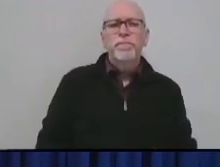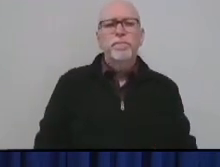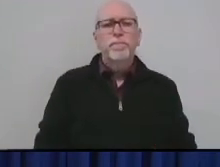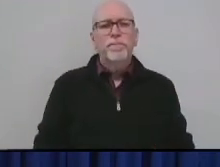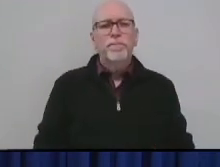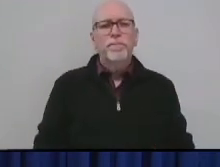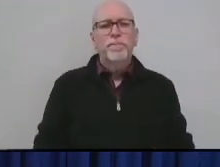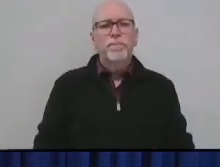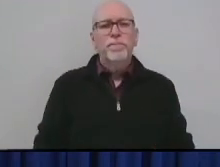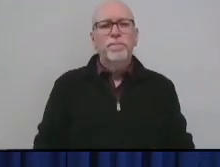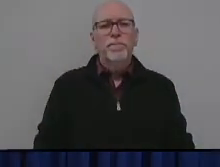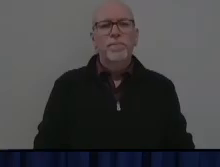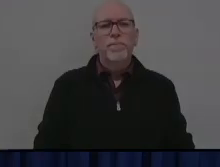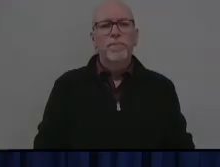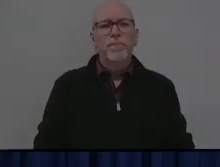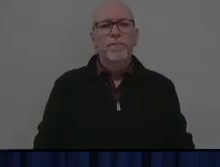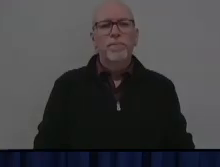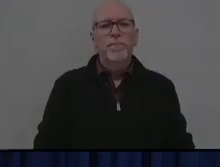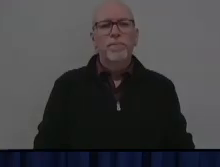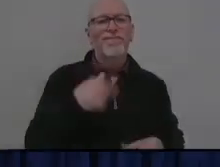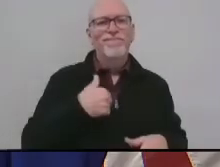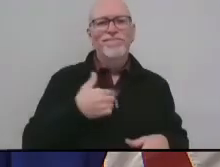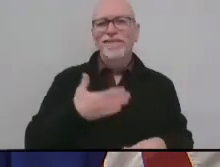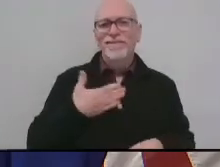question, Dominic.